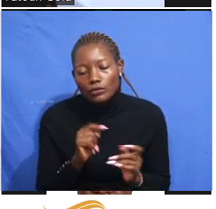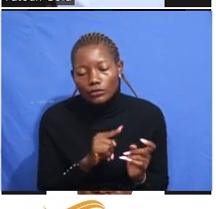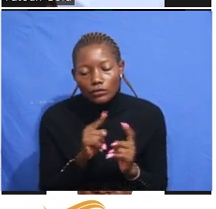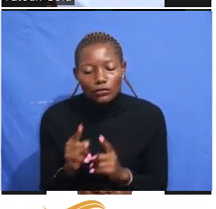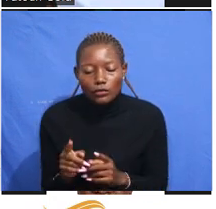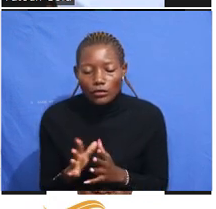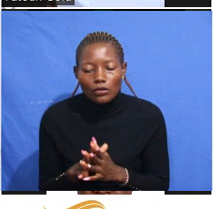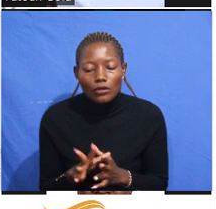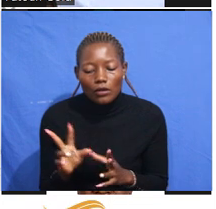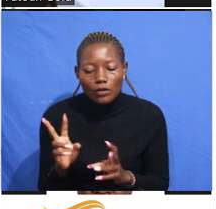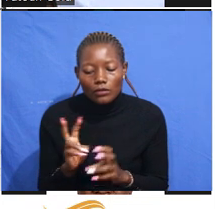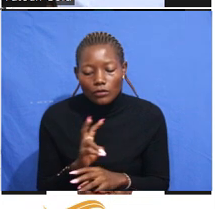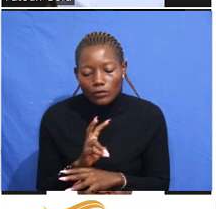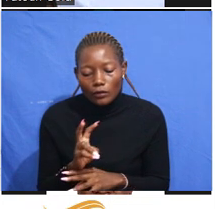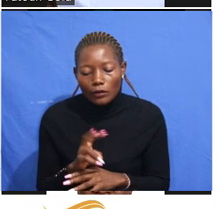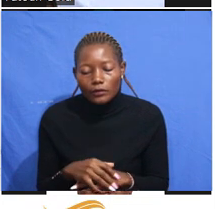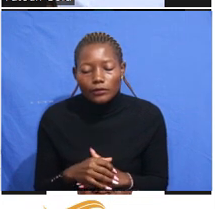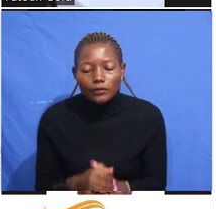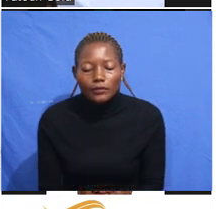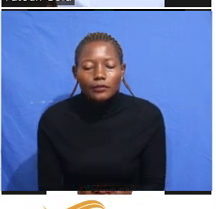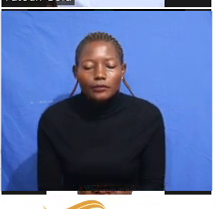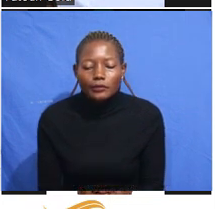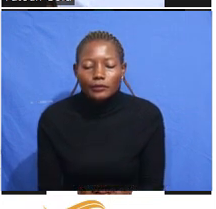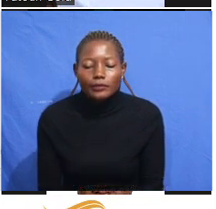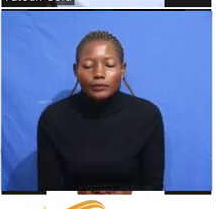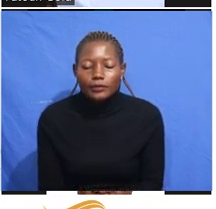watch, be able to get that. Now,